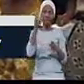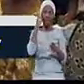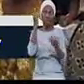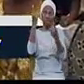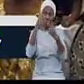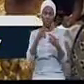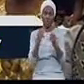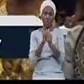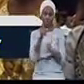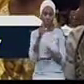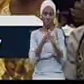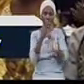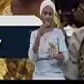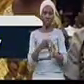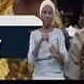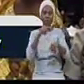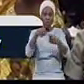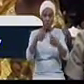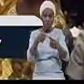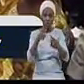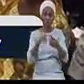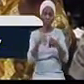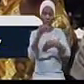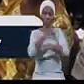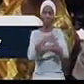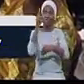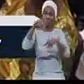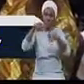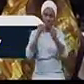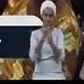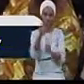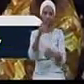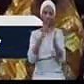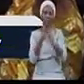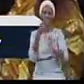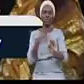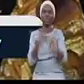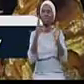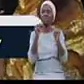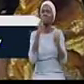you. No evil will touch your life.